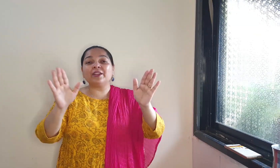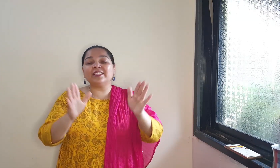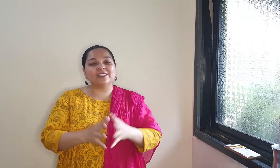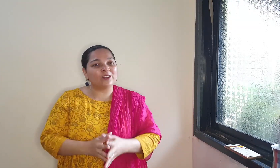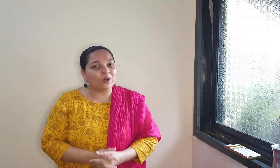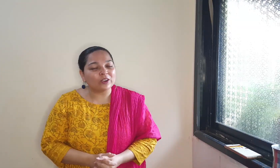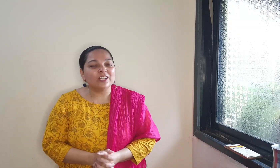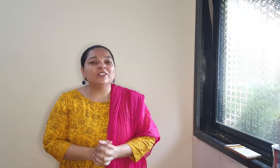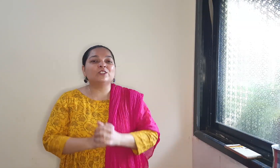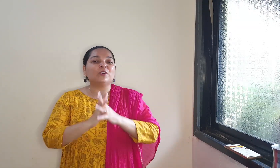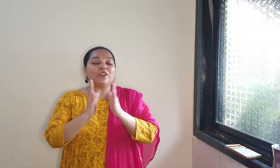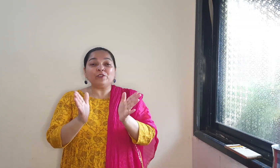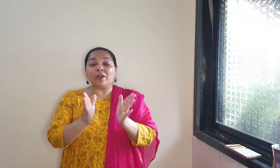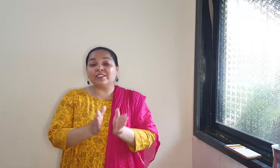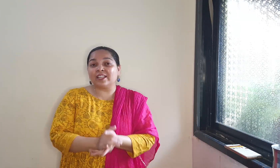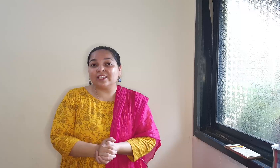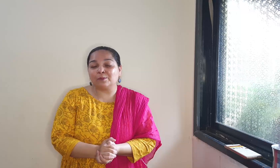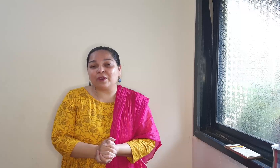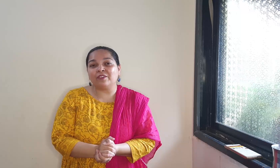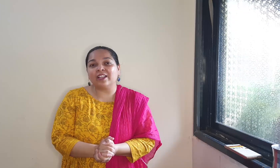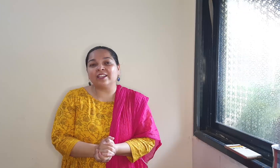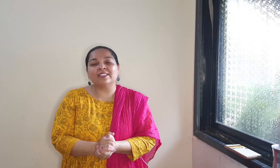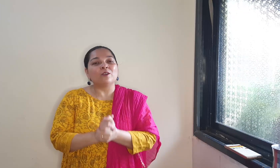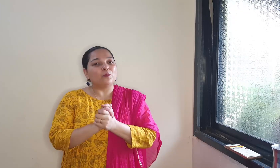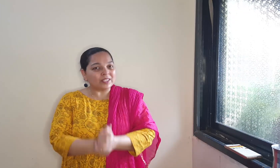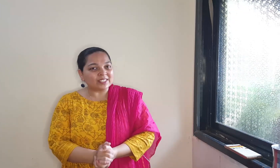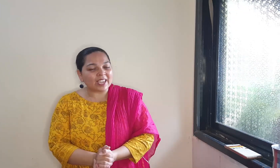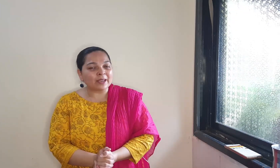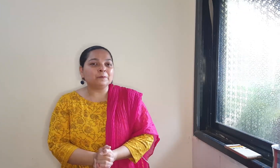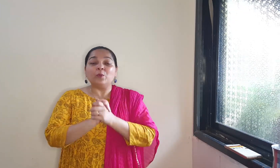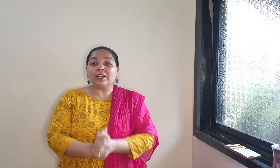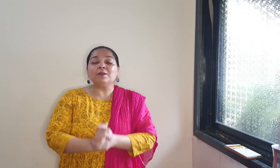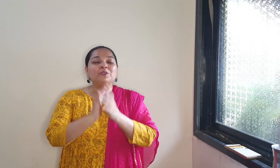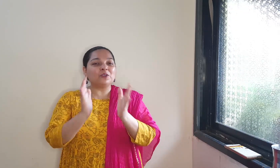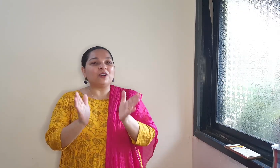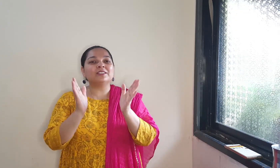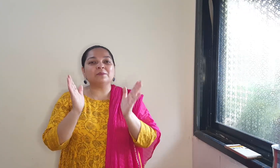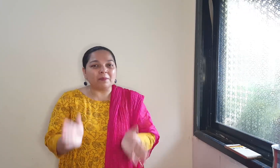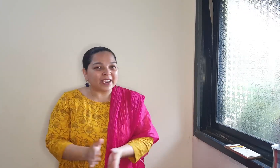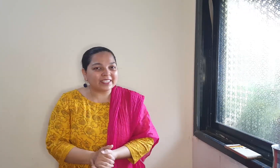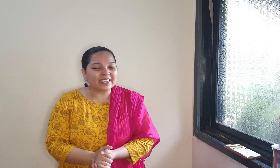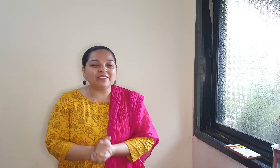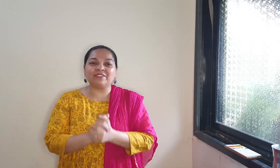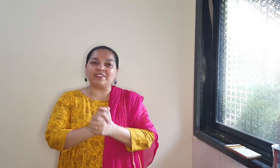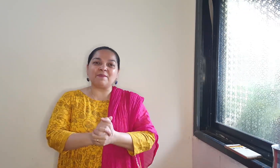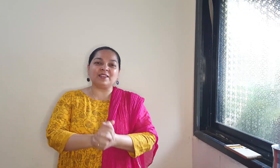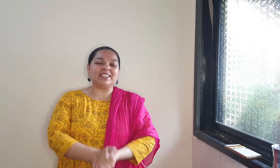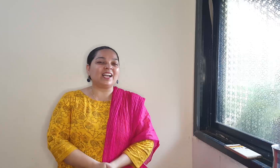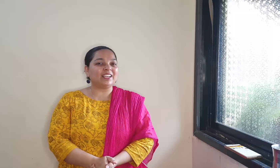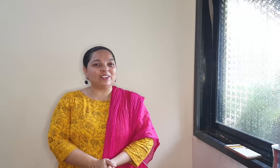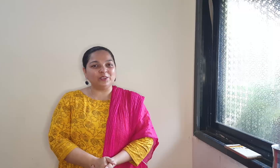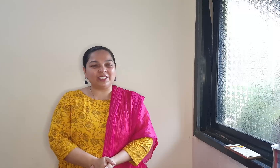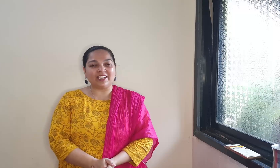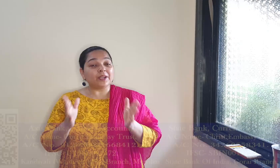Hallelujah. Praise the Lord. So if you have said this prayer with us, once again, welcome to God's mighty